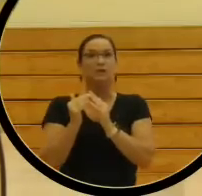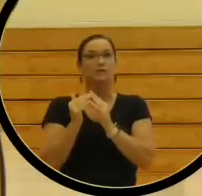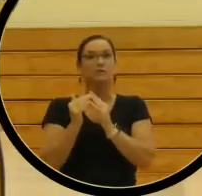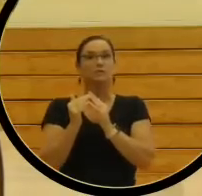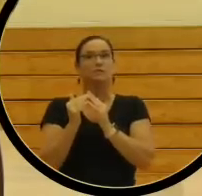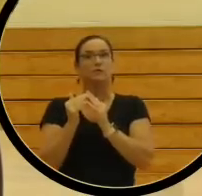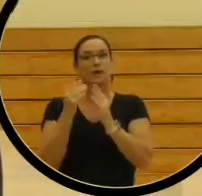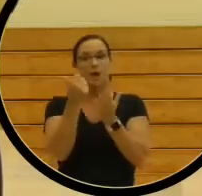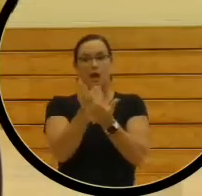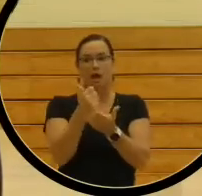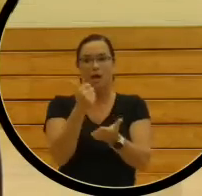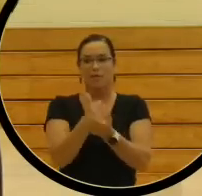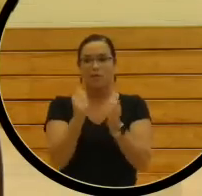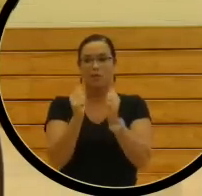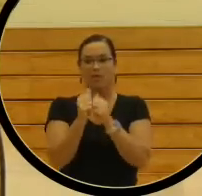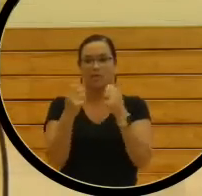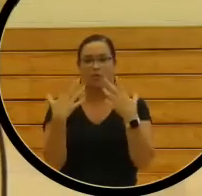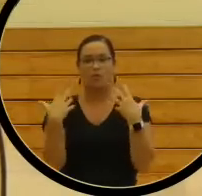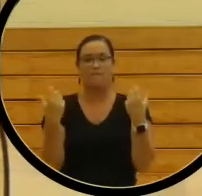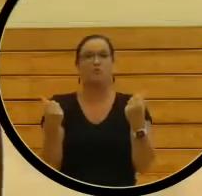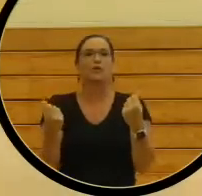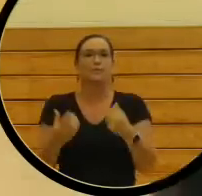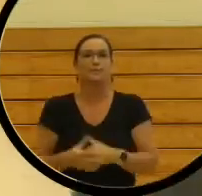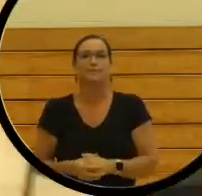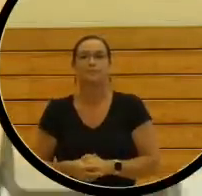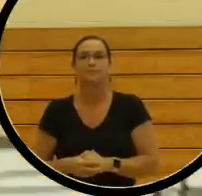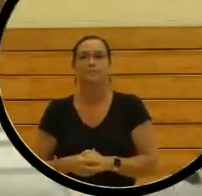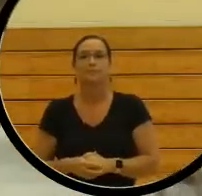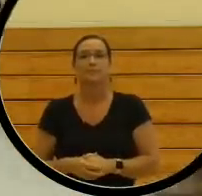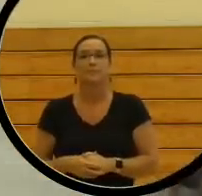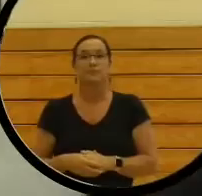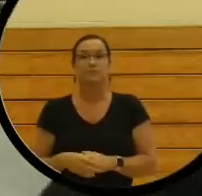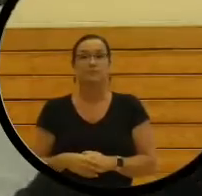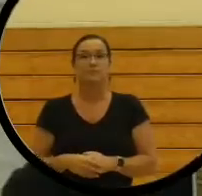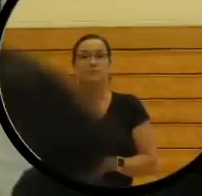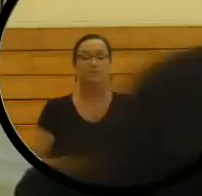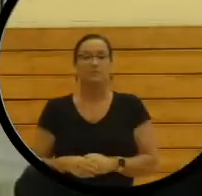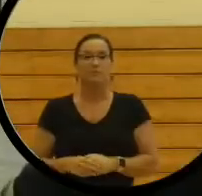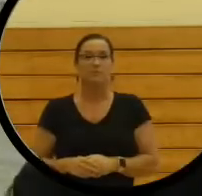and kind of helping to, with the recovery. So Janice?